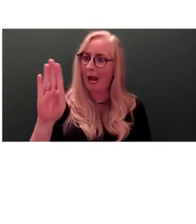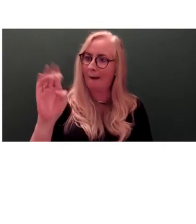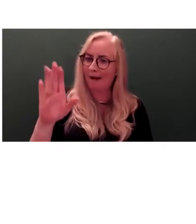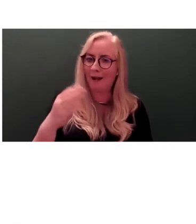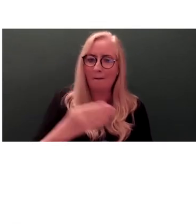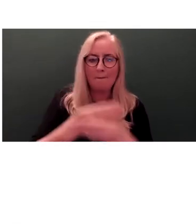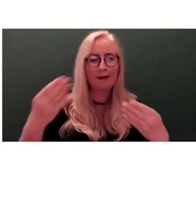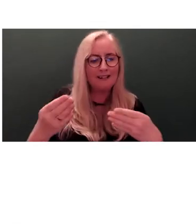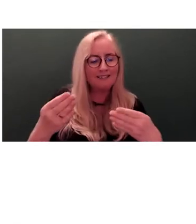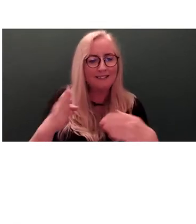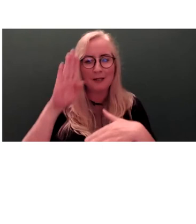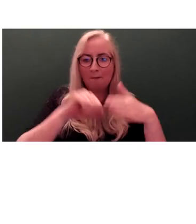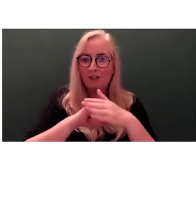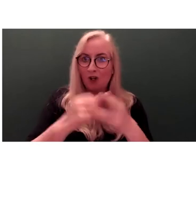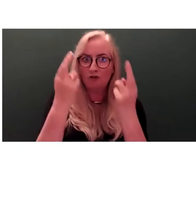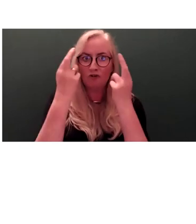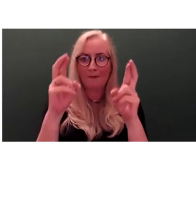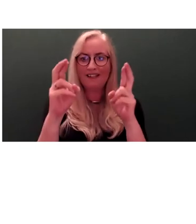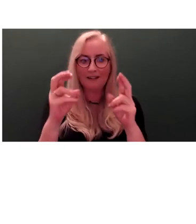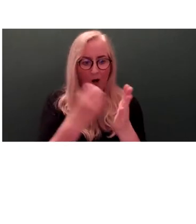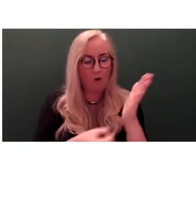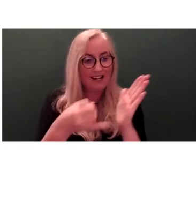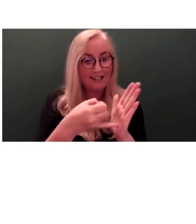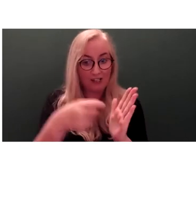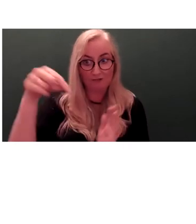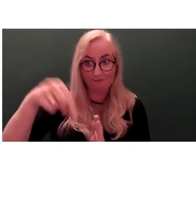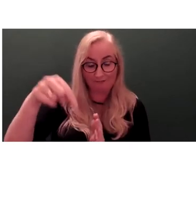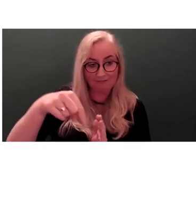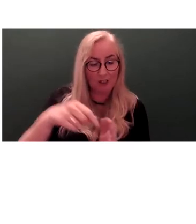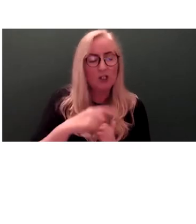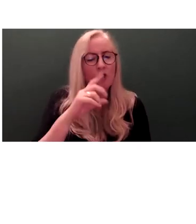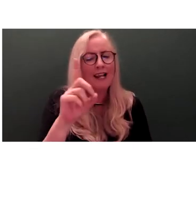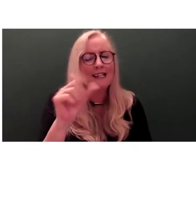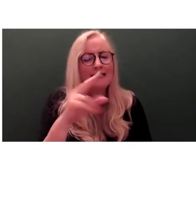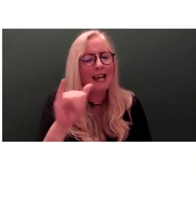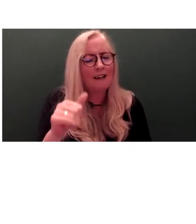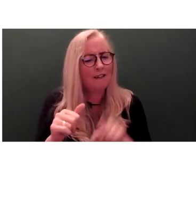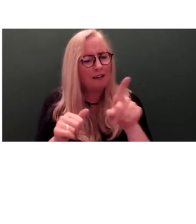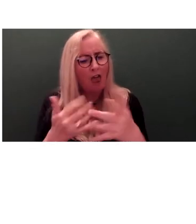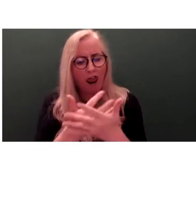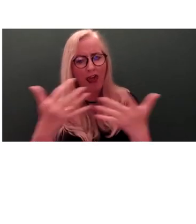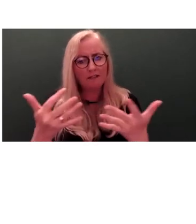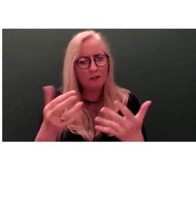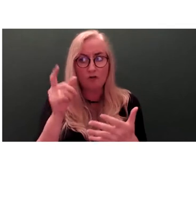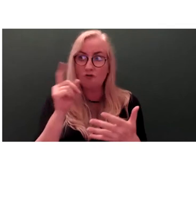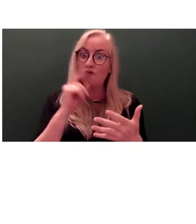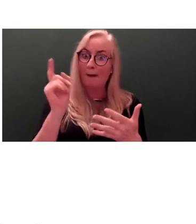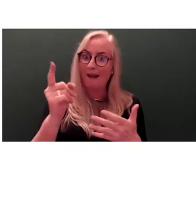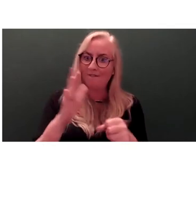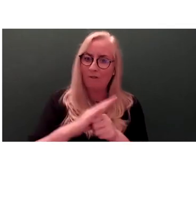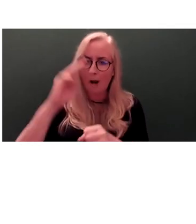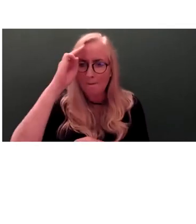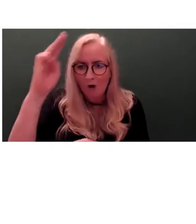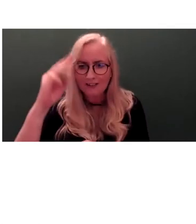business representative organisation. Danny, lots of recommendations for employers and